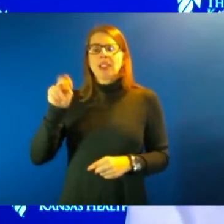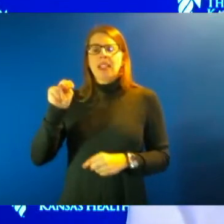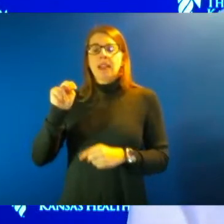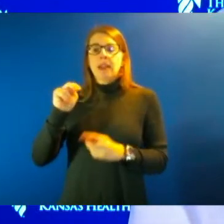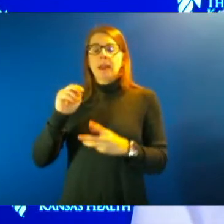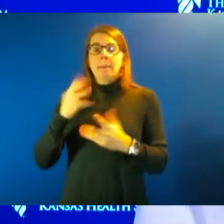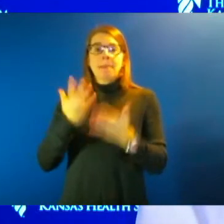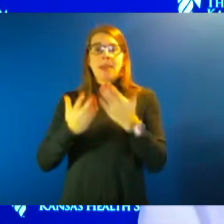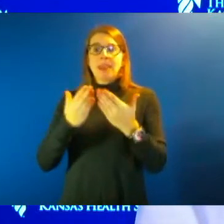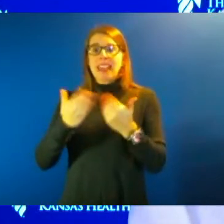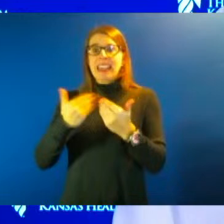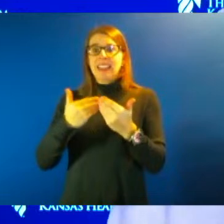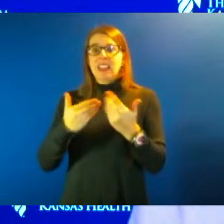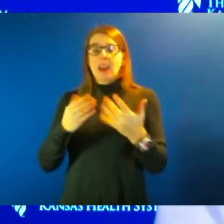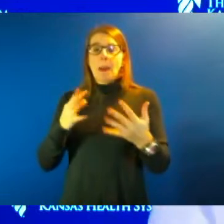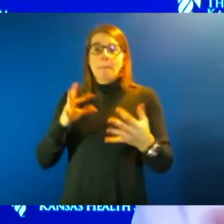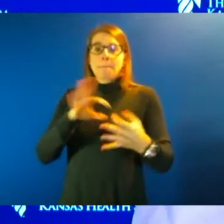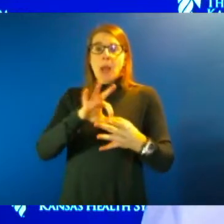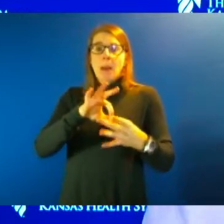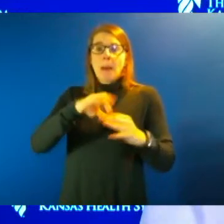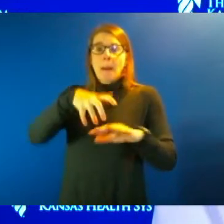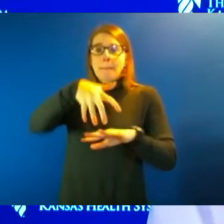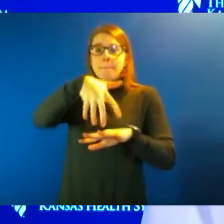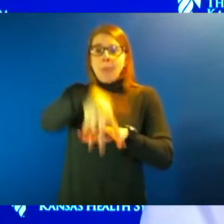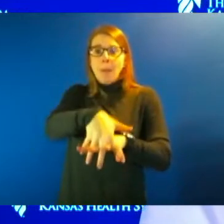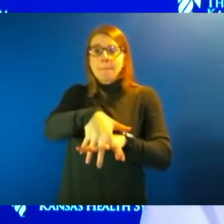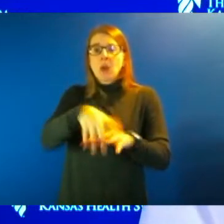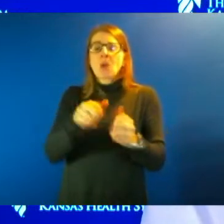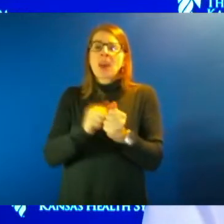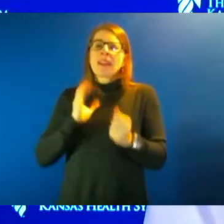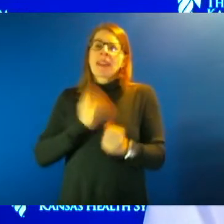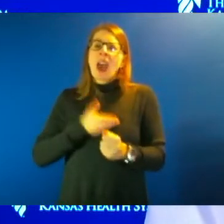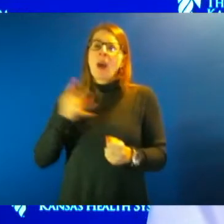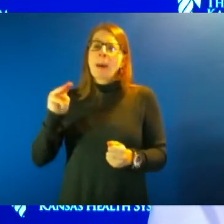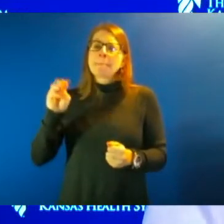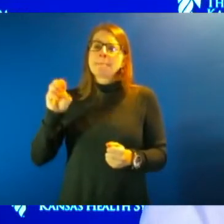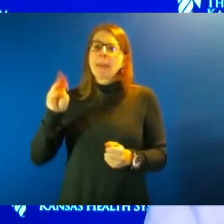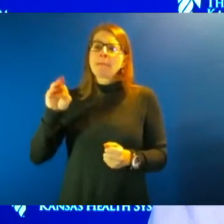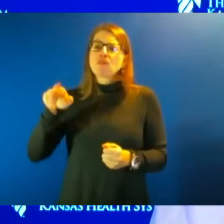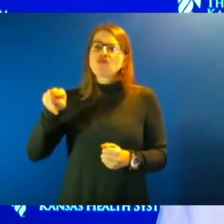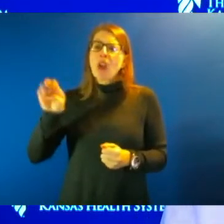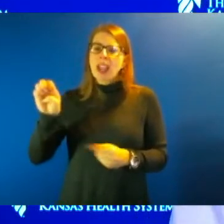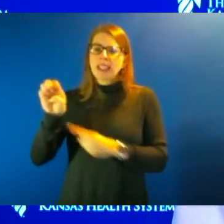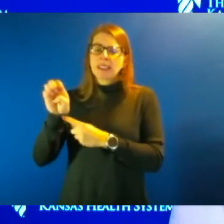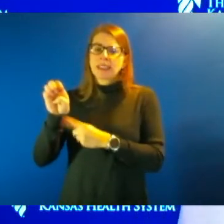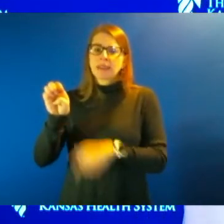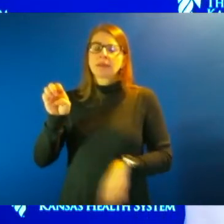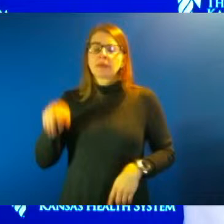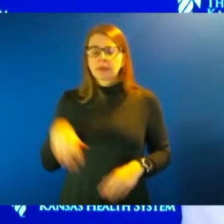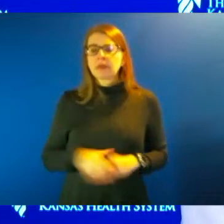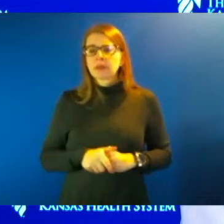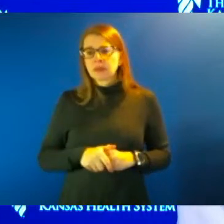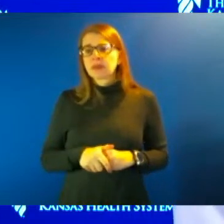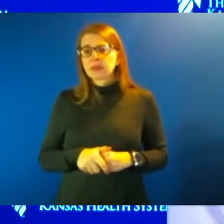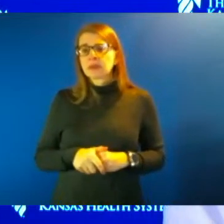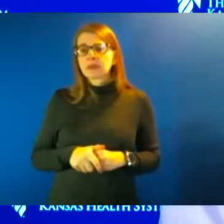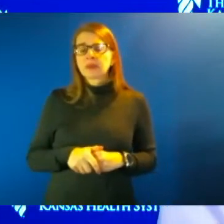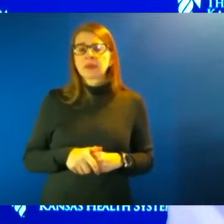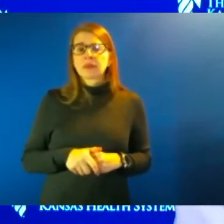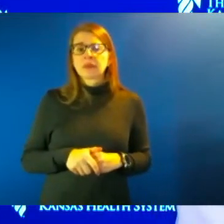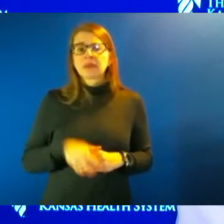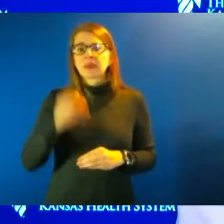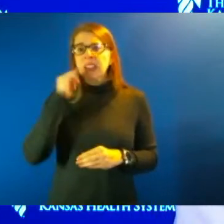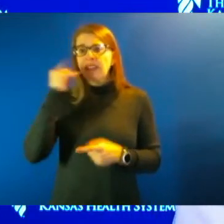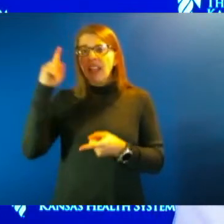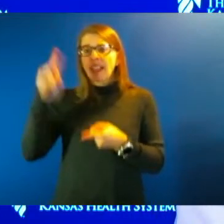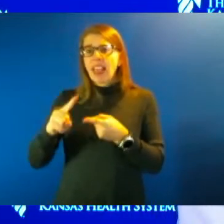easier to fuse with our membranes, even if we're exposed to less. And certainly if there are less receptors